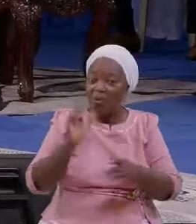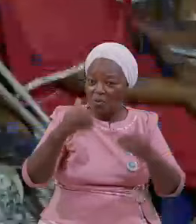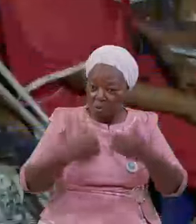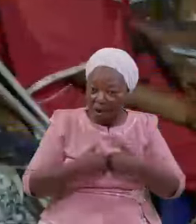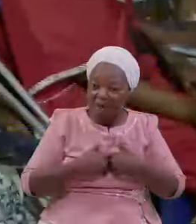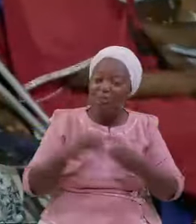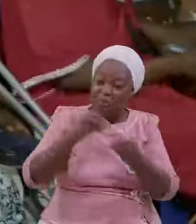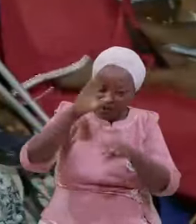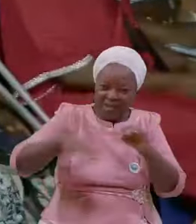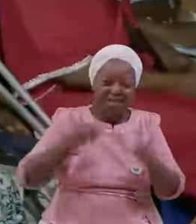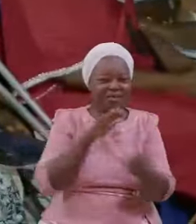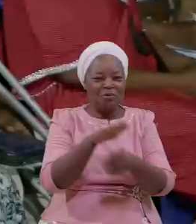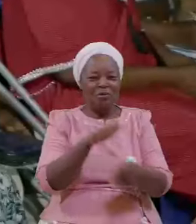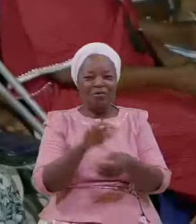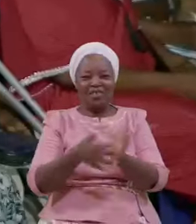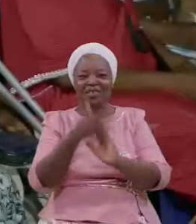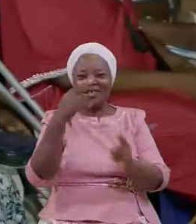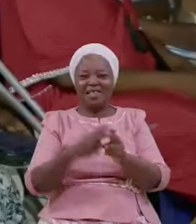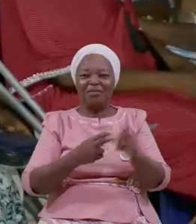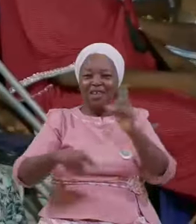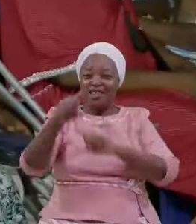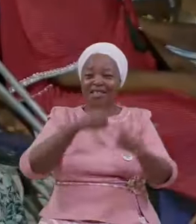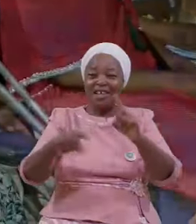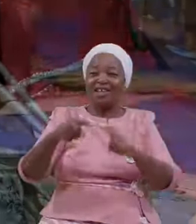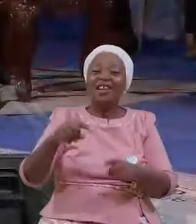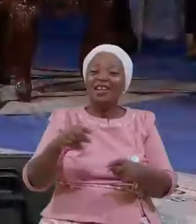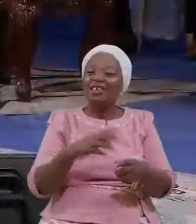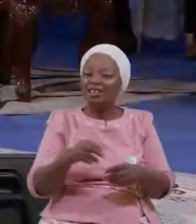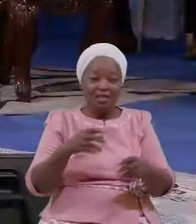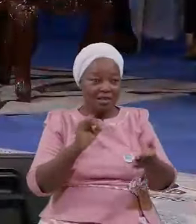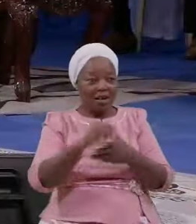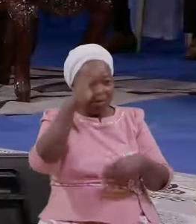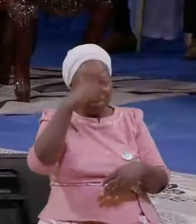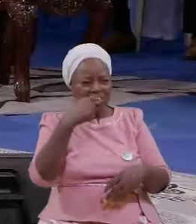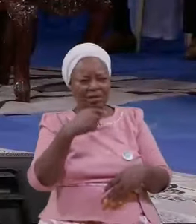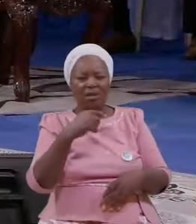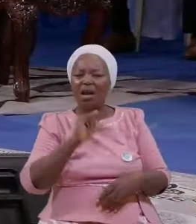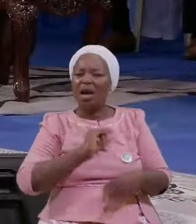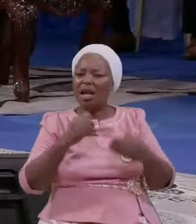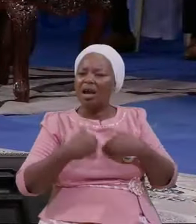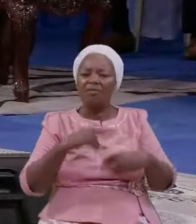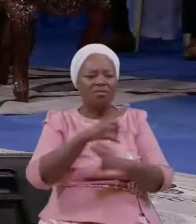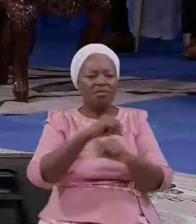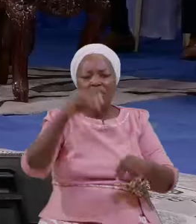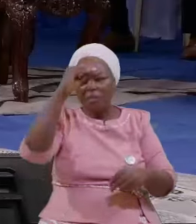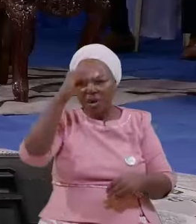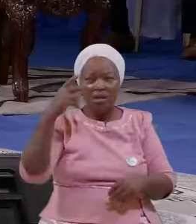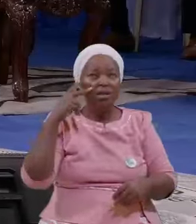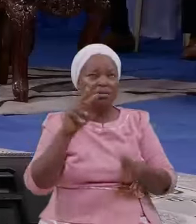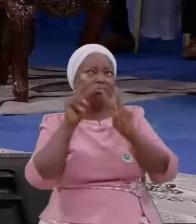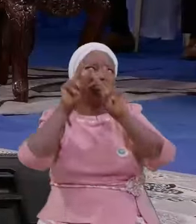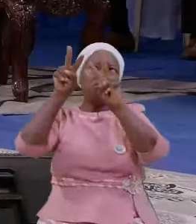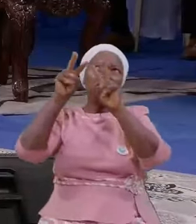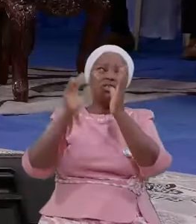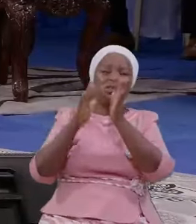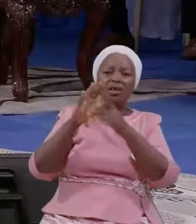enough. I have no man. Look at Jesus. Jesus is for you. The healer is